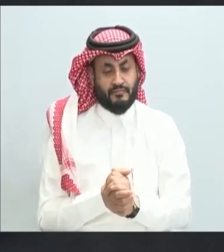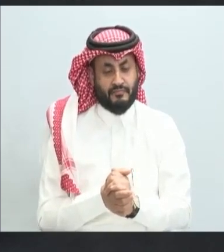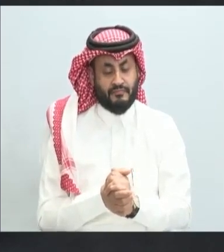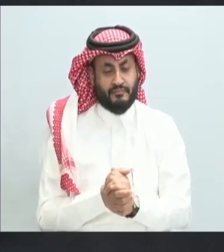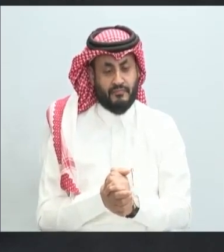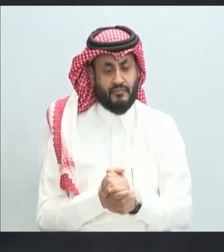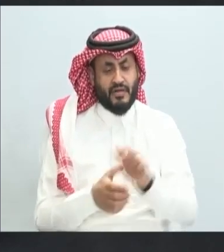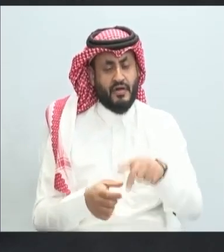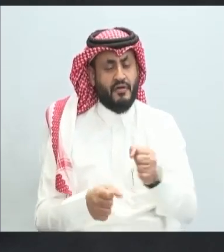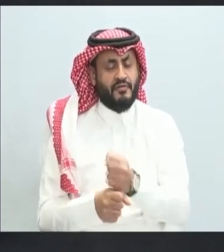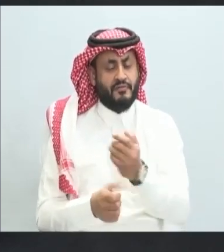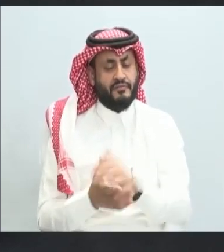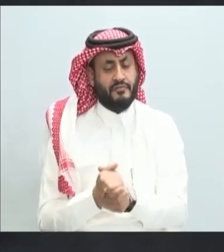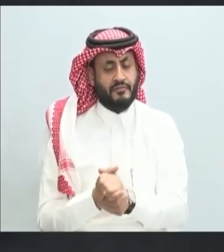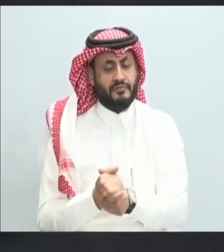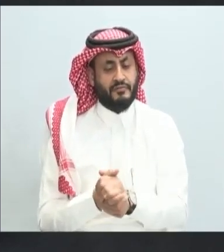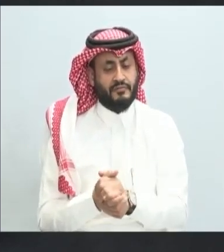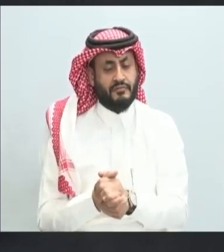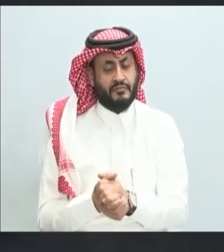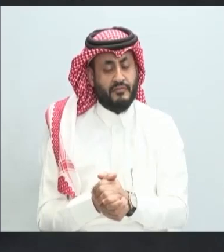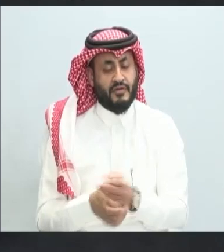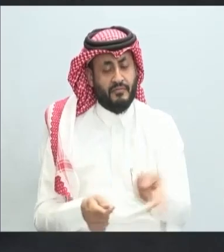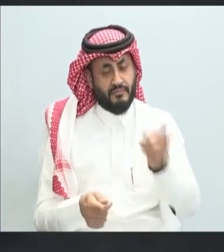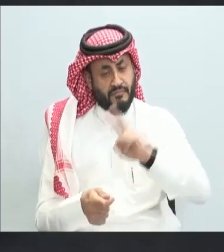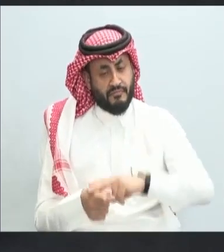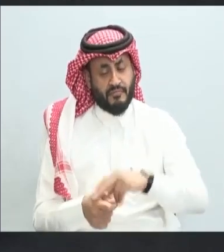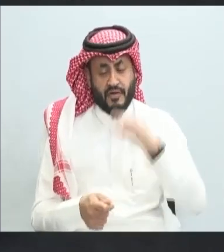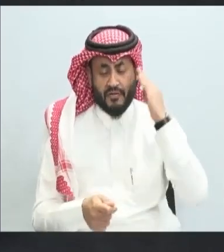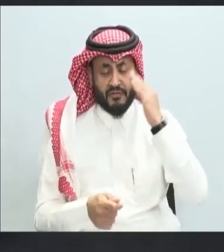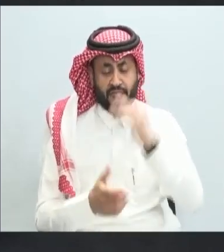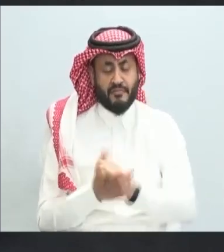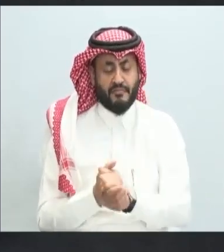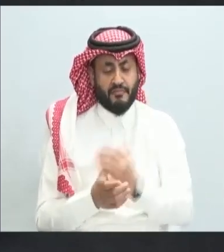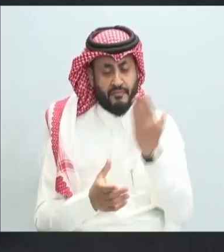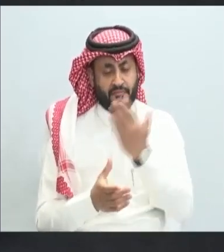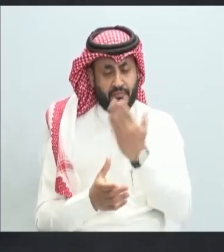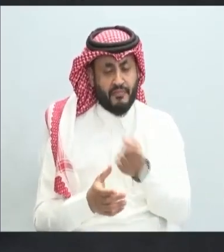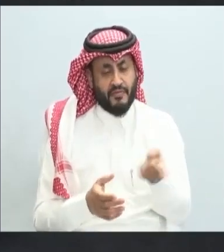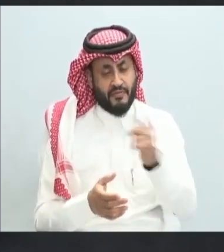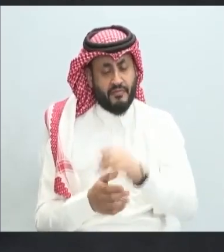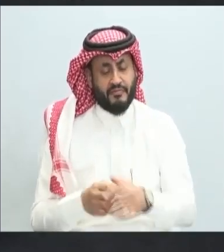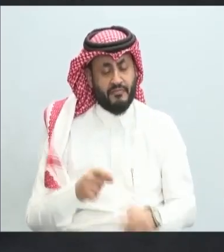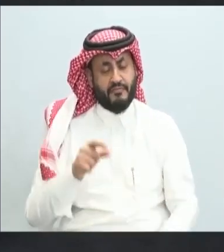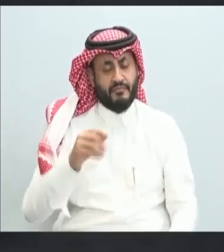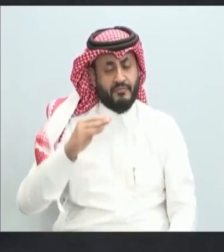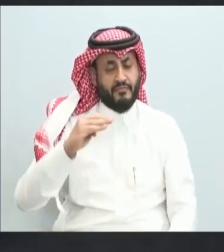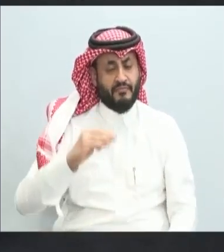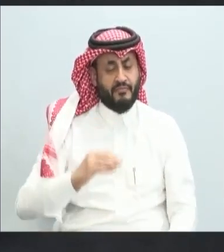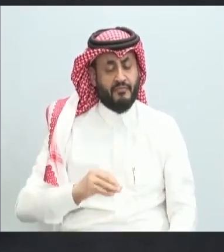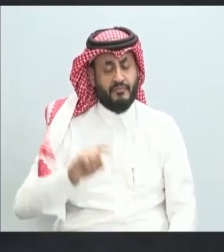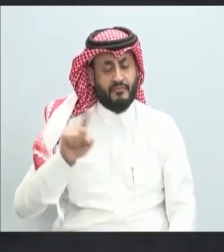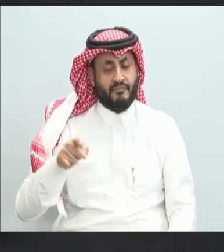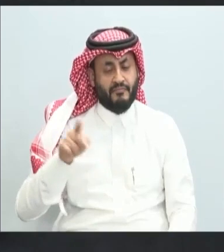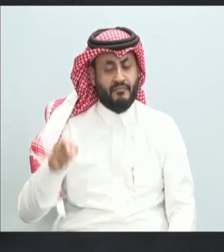what we're going to do now is that we're going to listen again, and also we're going to read these diaries again,